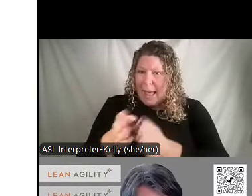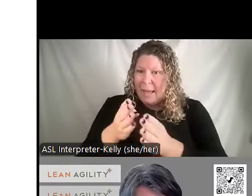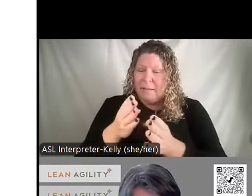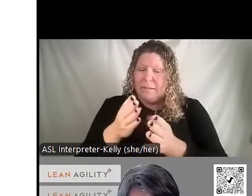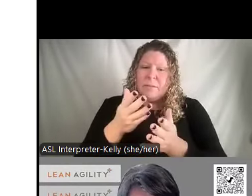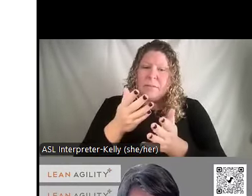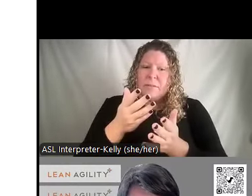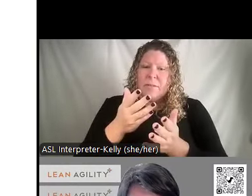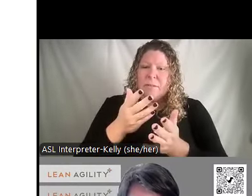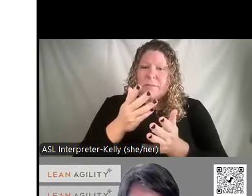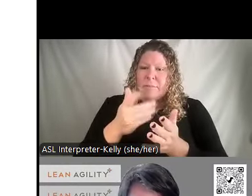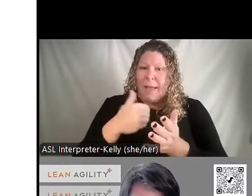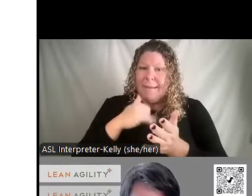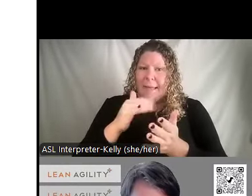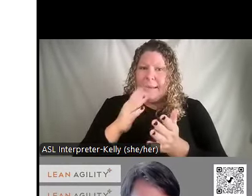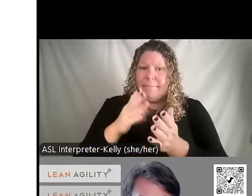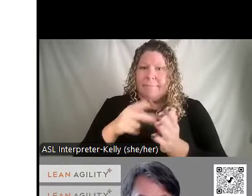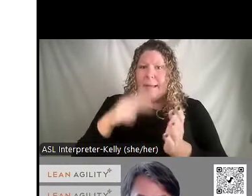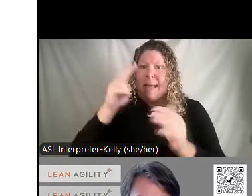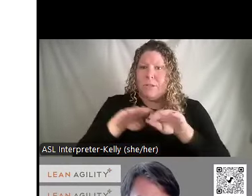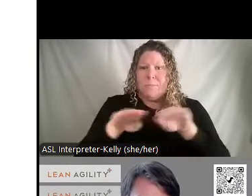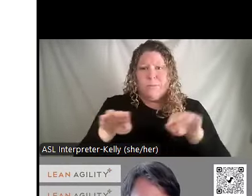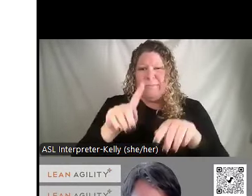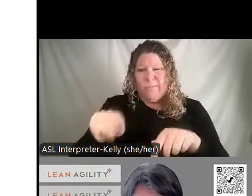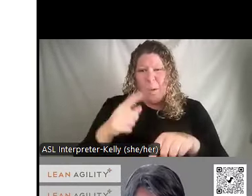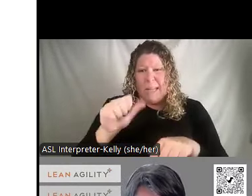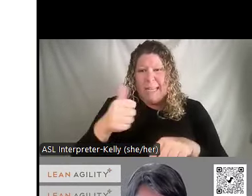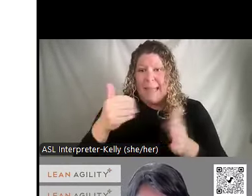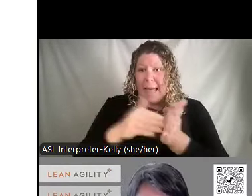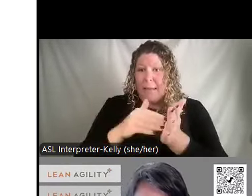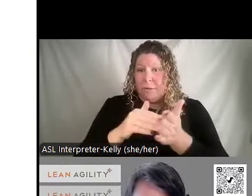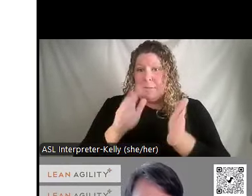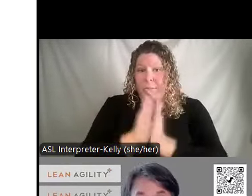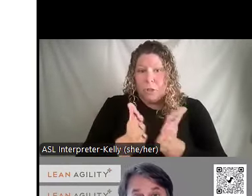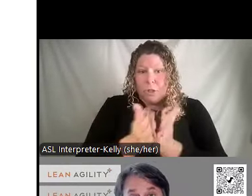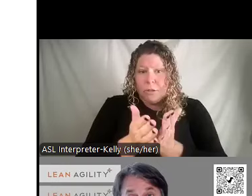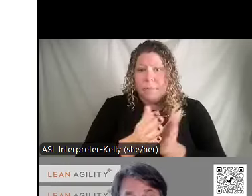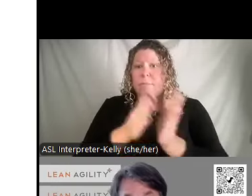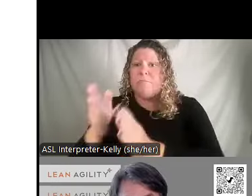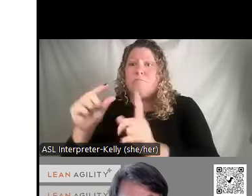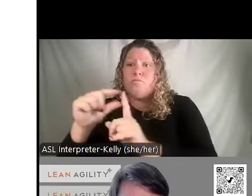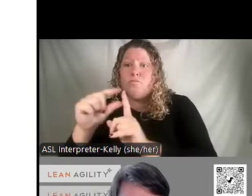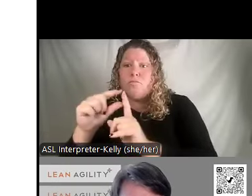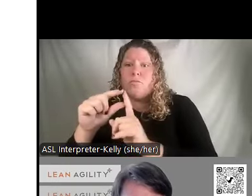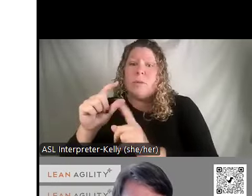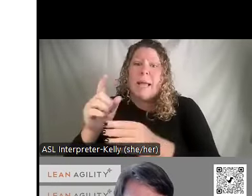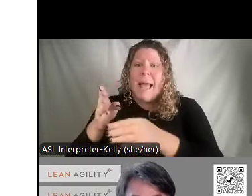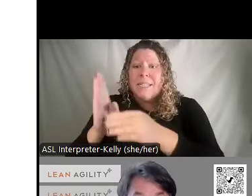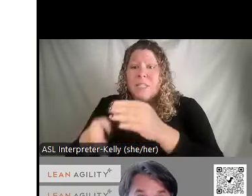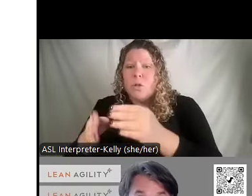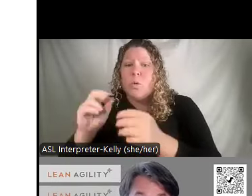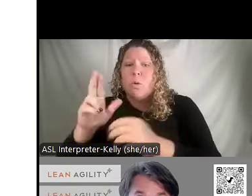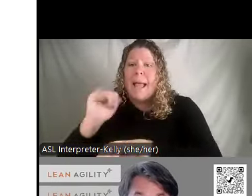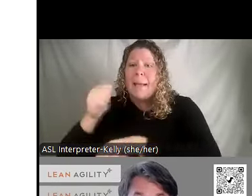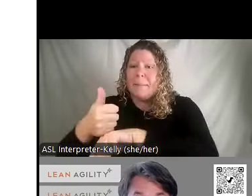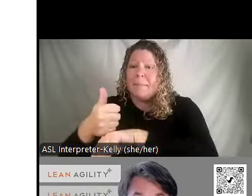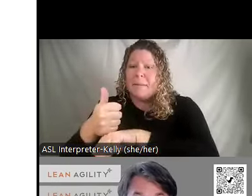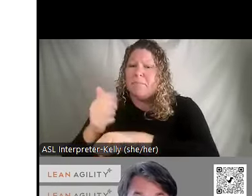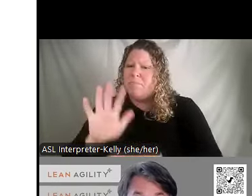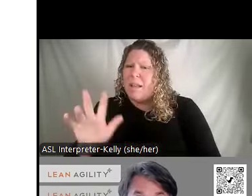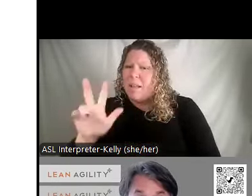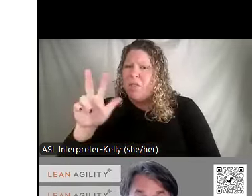you have that level of support? There were only about 10,000 books. And then what about execution or implementation? Around